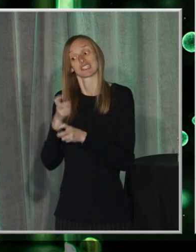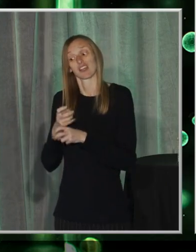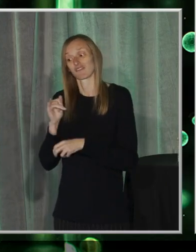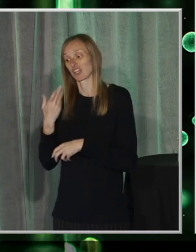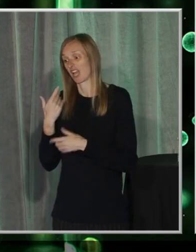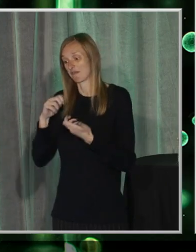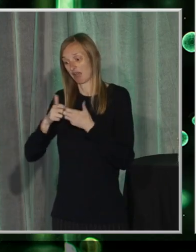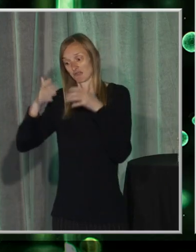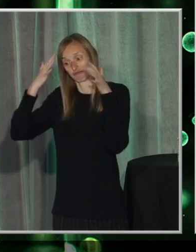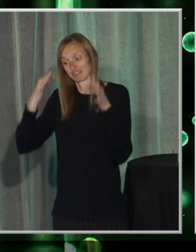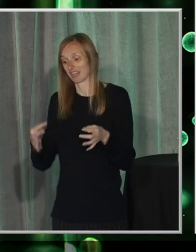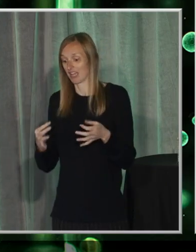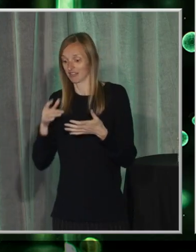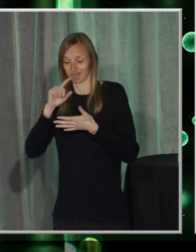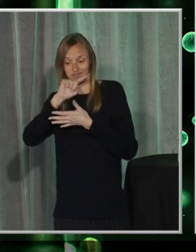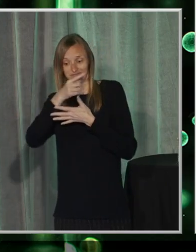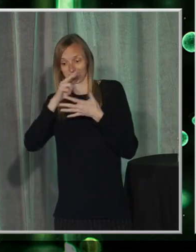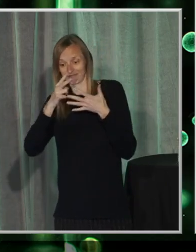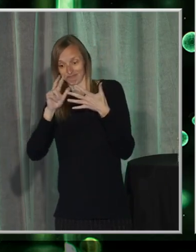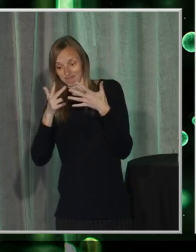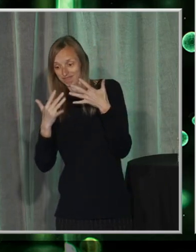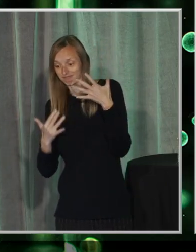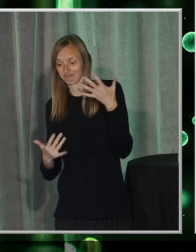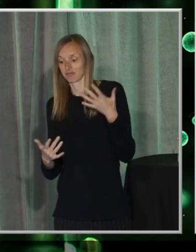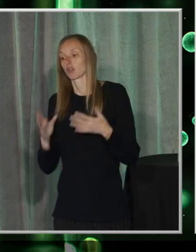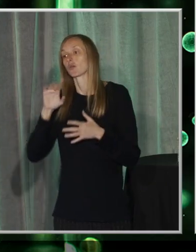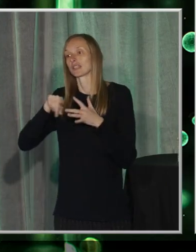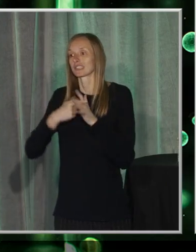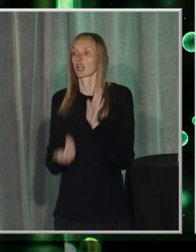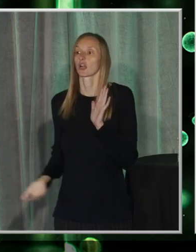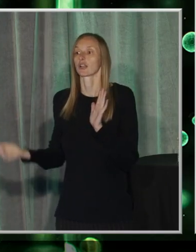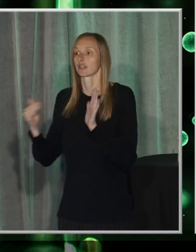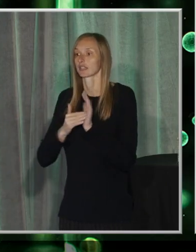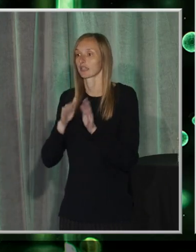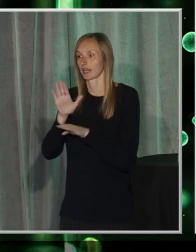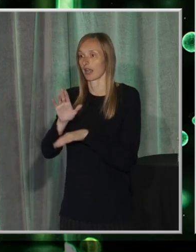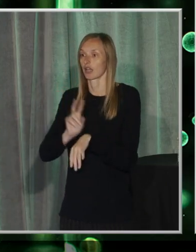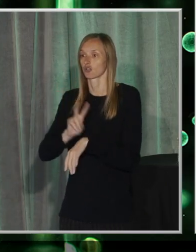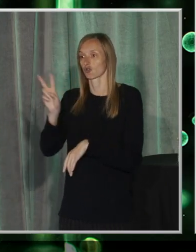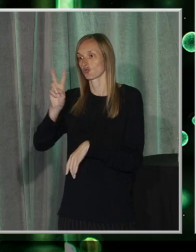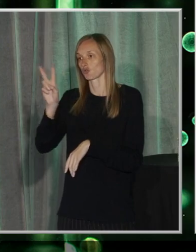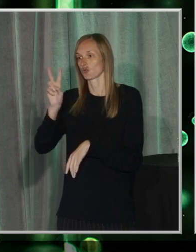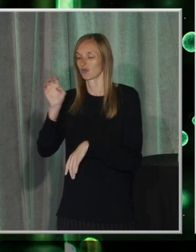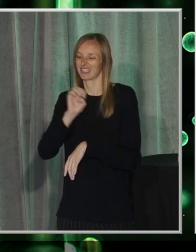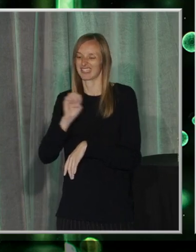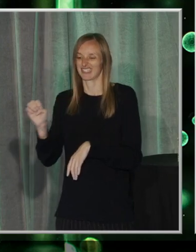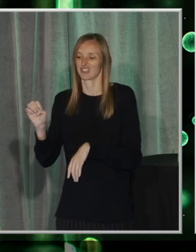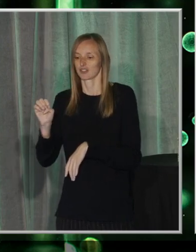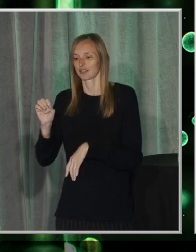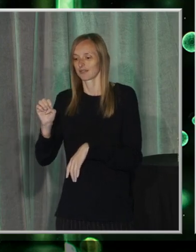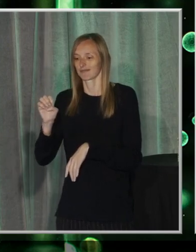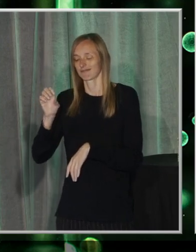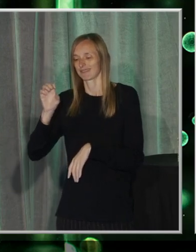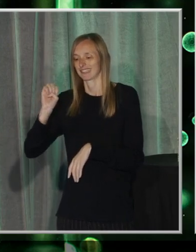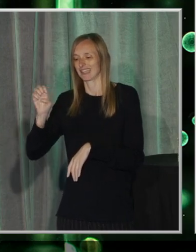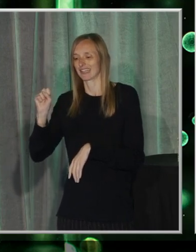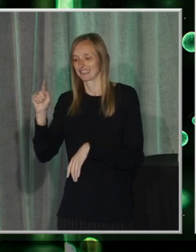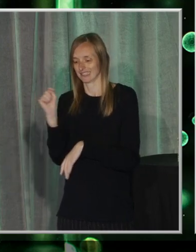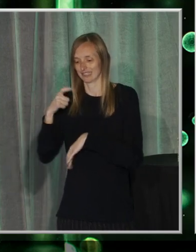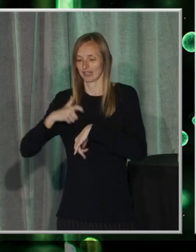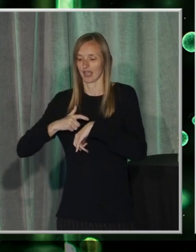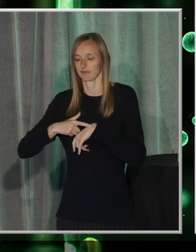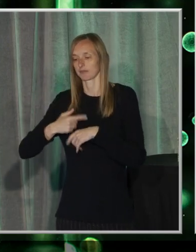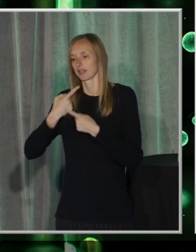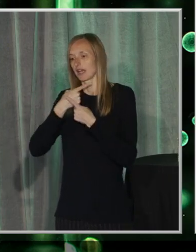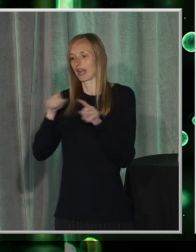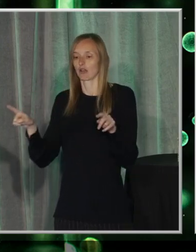judges. As you know, we will resume back here at 2 p.m. Eastern Daylight Time to announce the winner of third